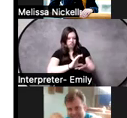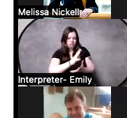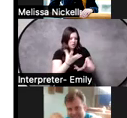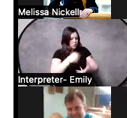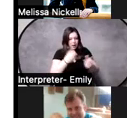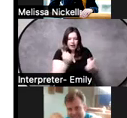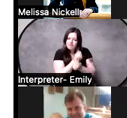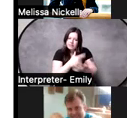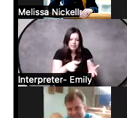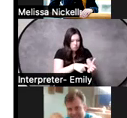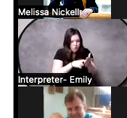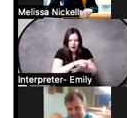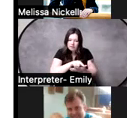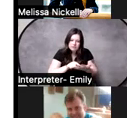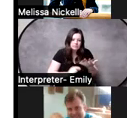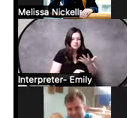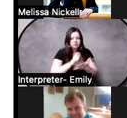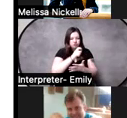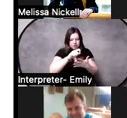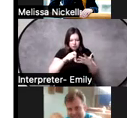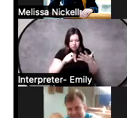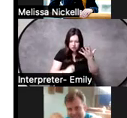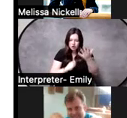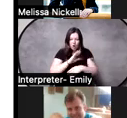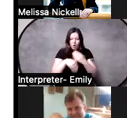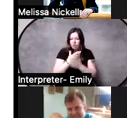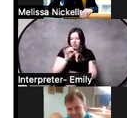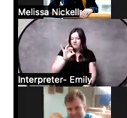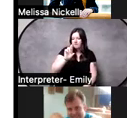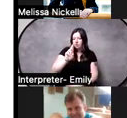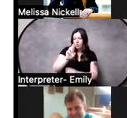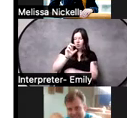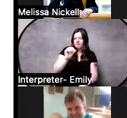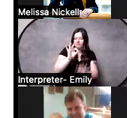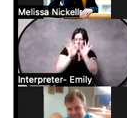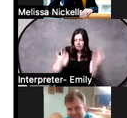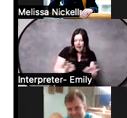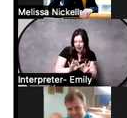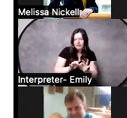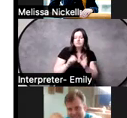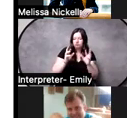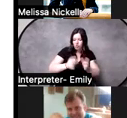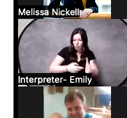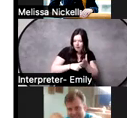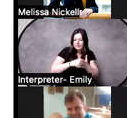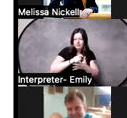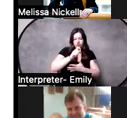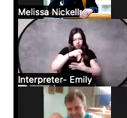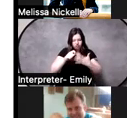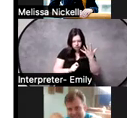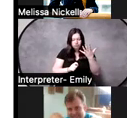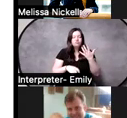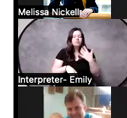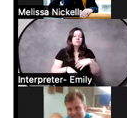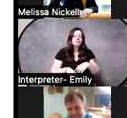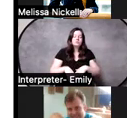formatting requirements have been are appropriate. And again, all these NIH grants require a lot